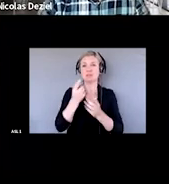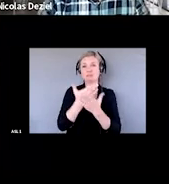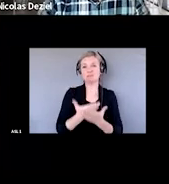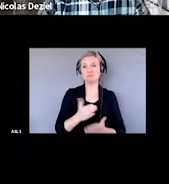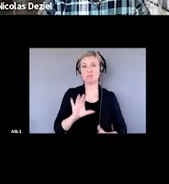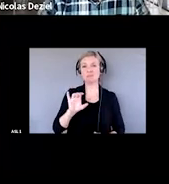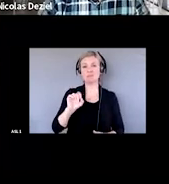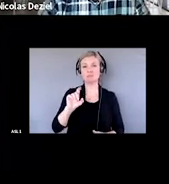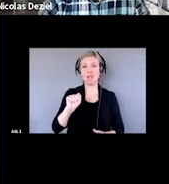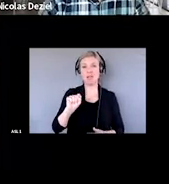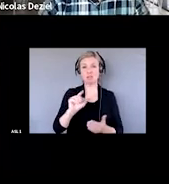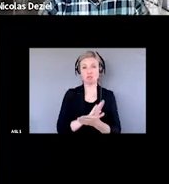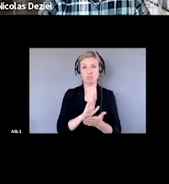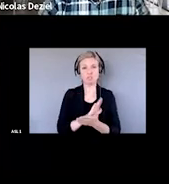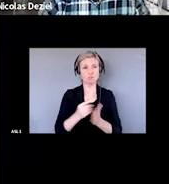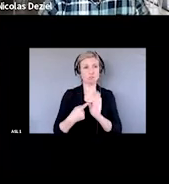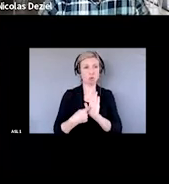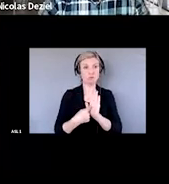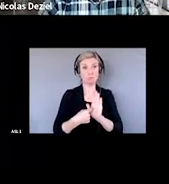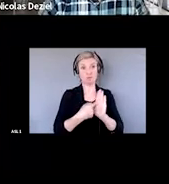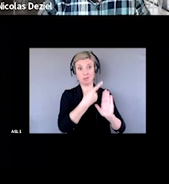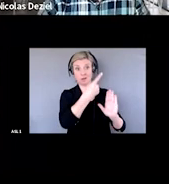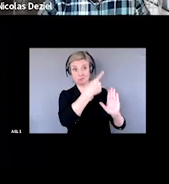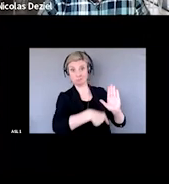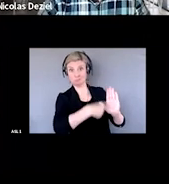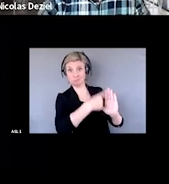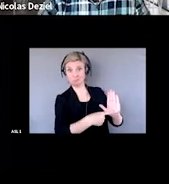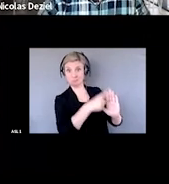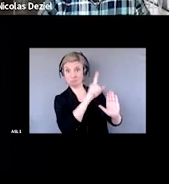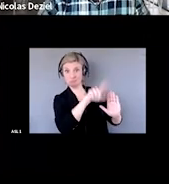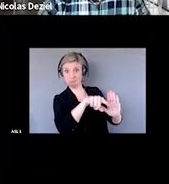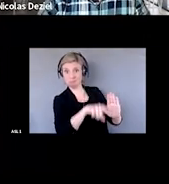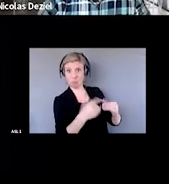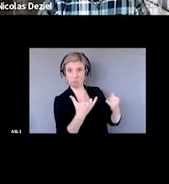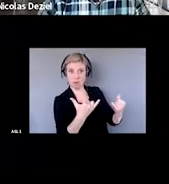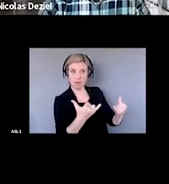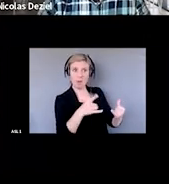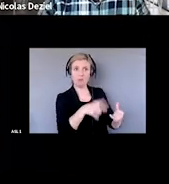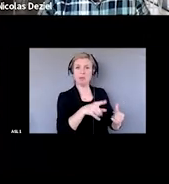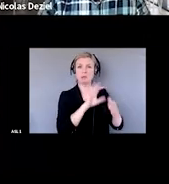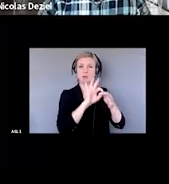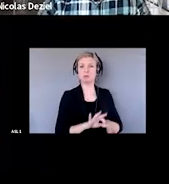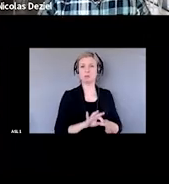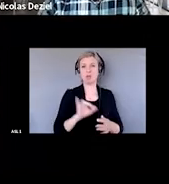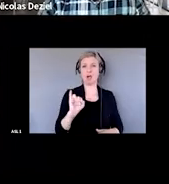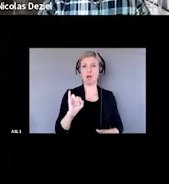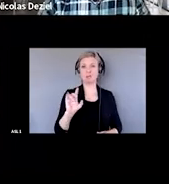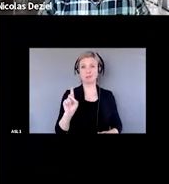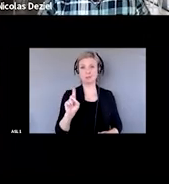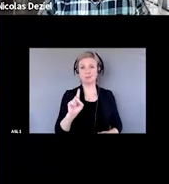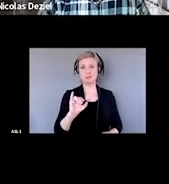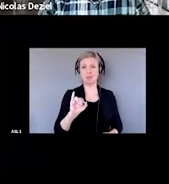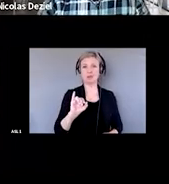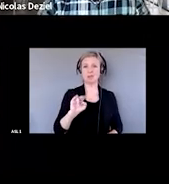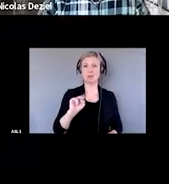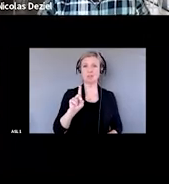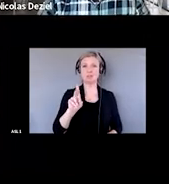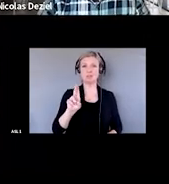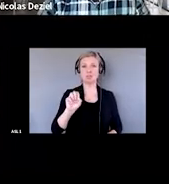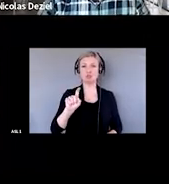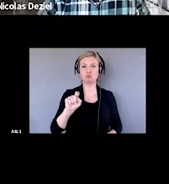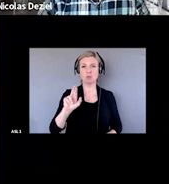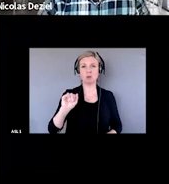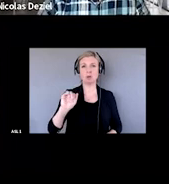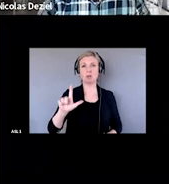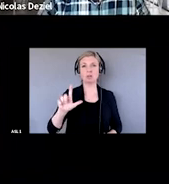one's for industrial designs. So it's a one-pager document that'll basically tell you that at a kind of the overview of what to expect